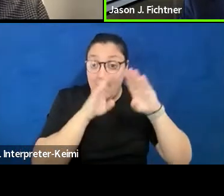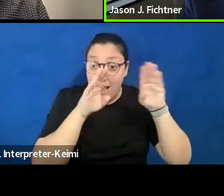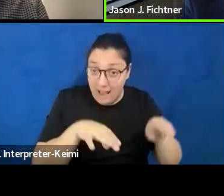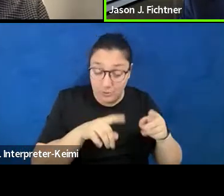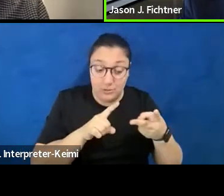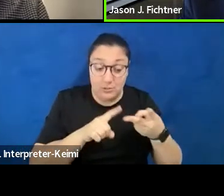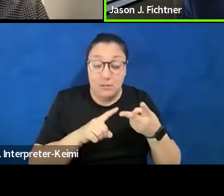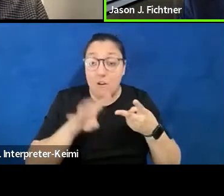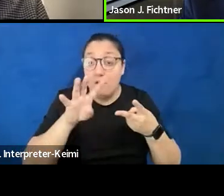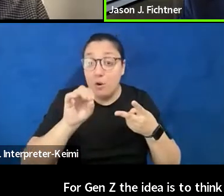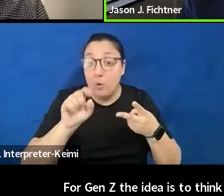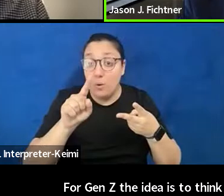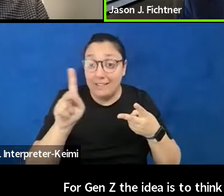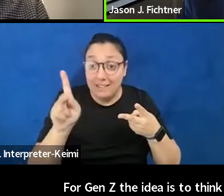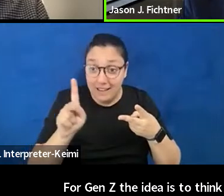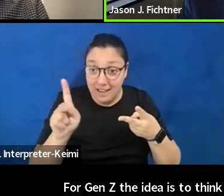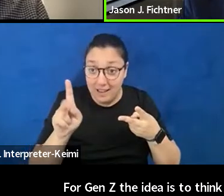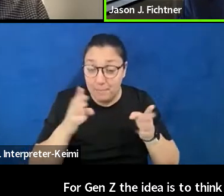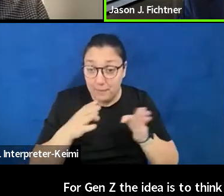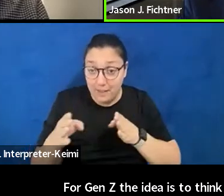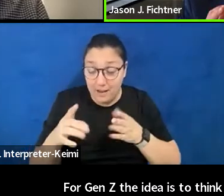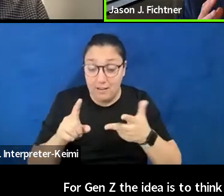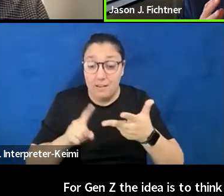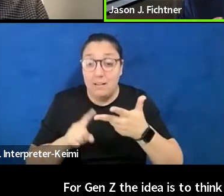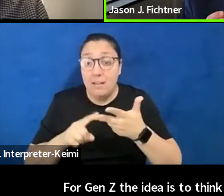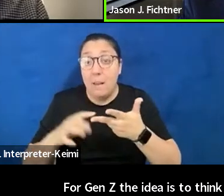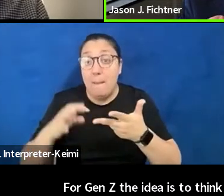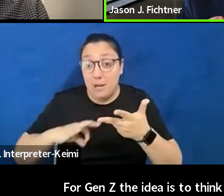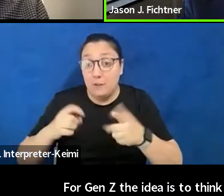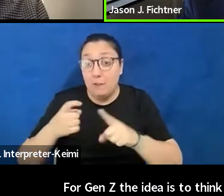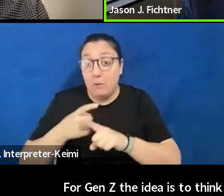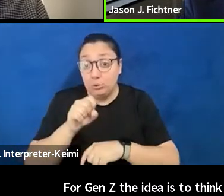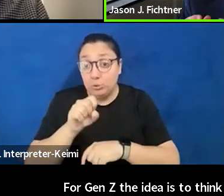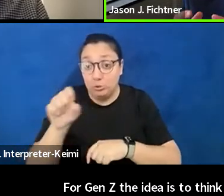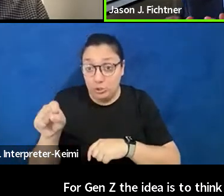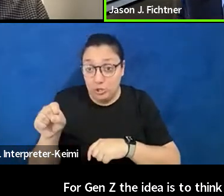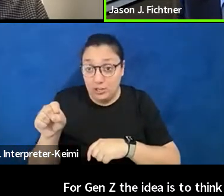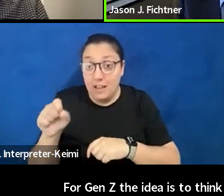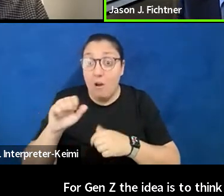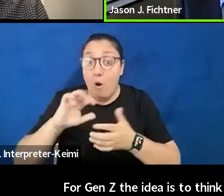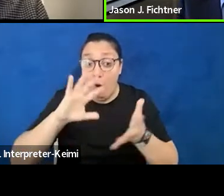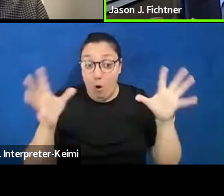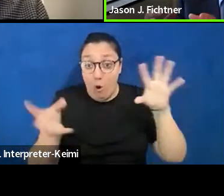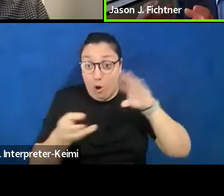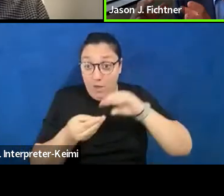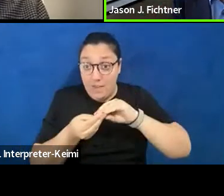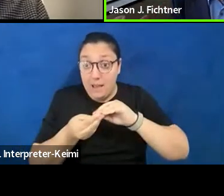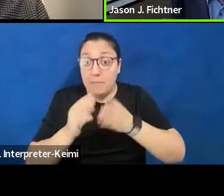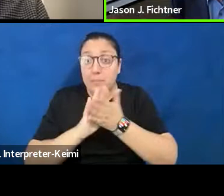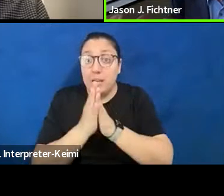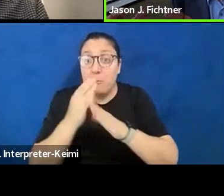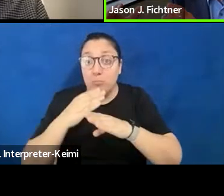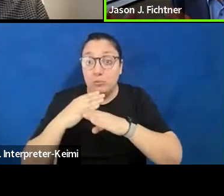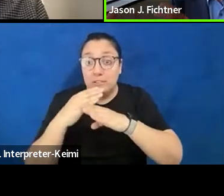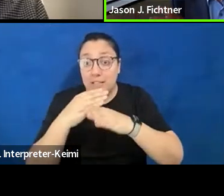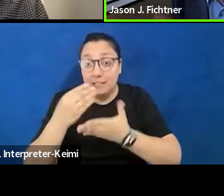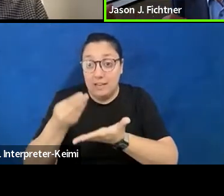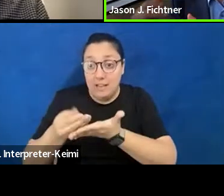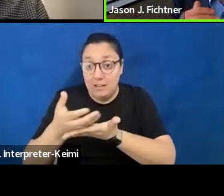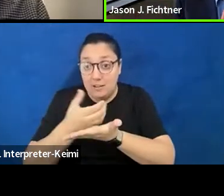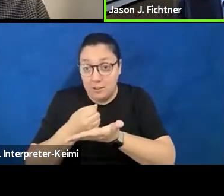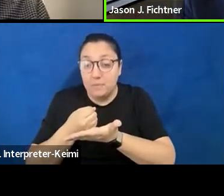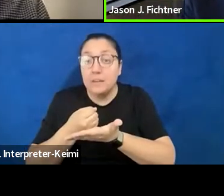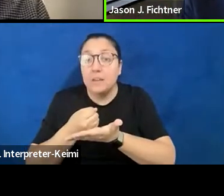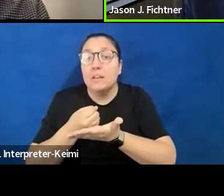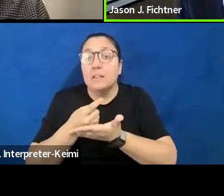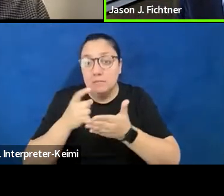your defined contribution plan, and also the benefits of Social Security and how you end up turning that into protected income that allows you to spend and have a comfortable